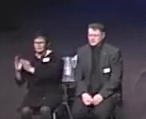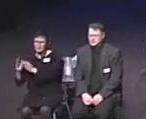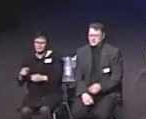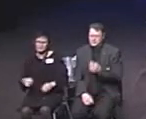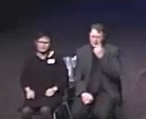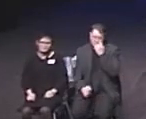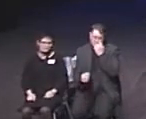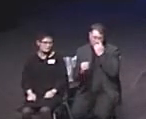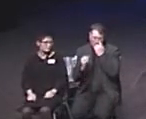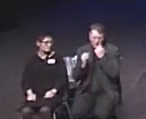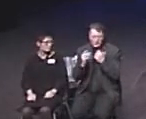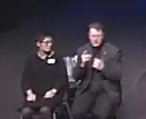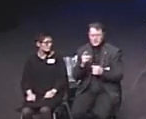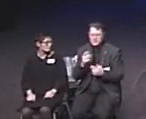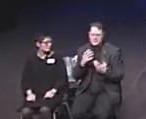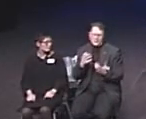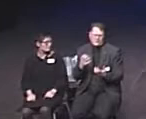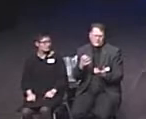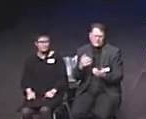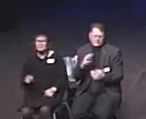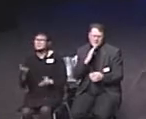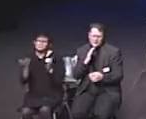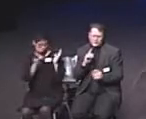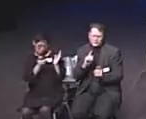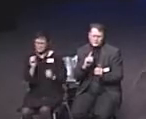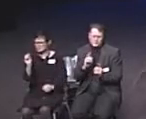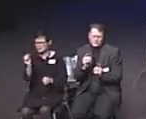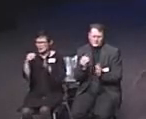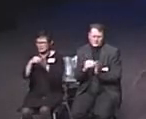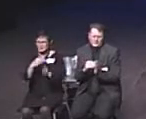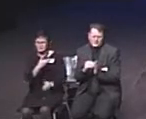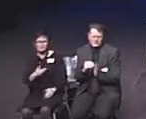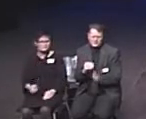Yeah. Well, this, I think this is needed, so take 2 minutes from there.